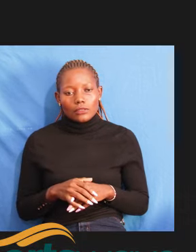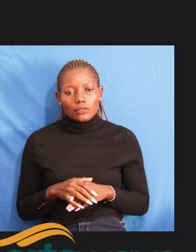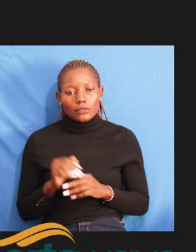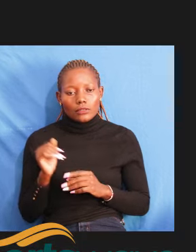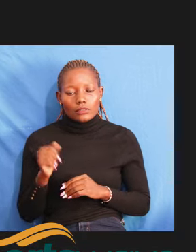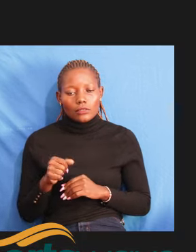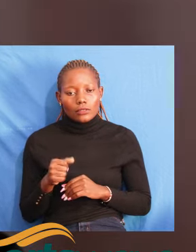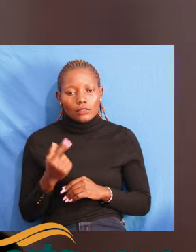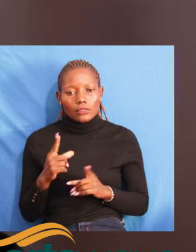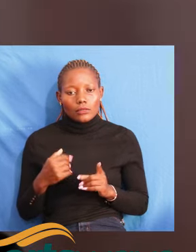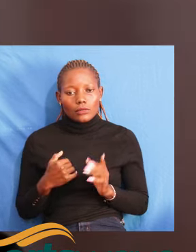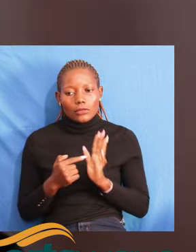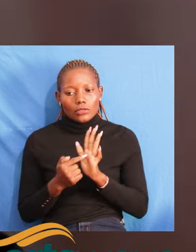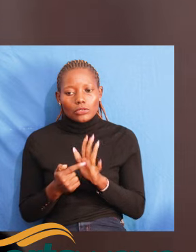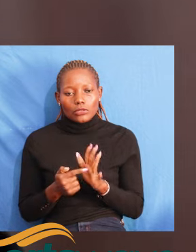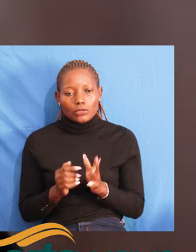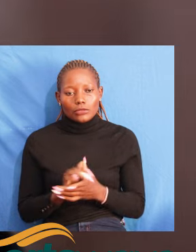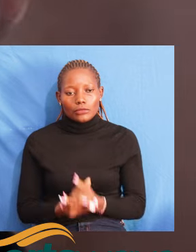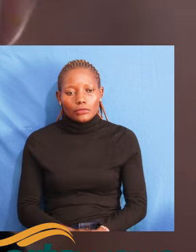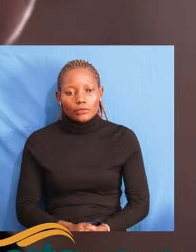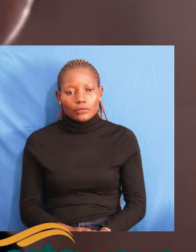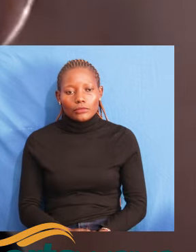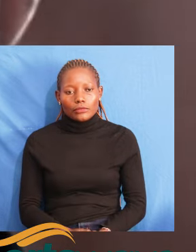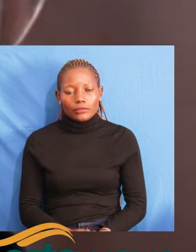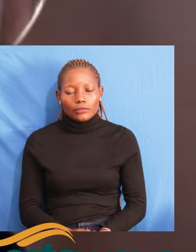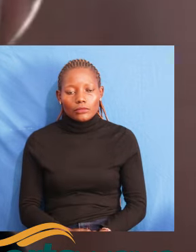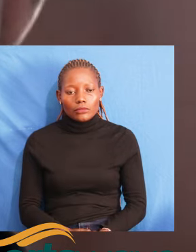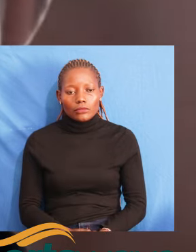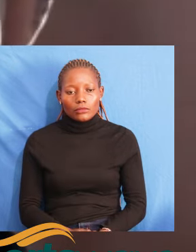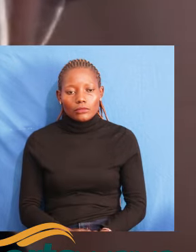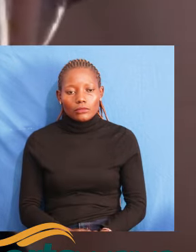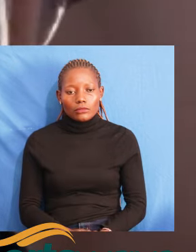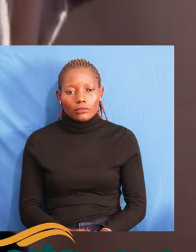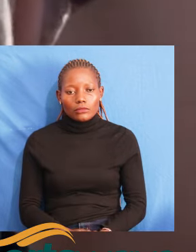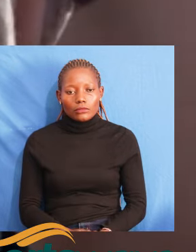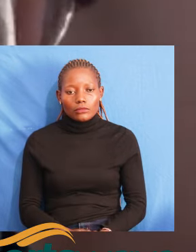Yeah, let me show you the slides that I used.